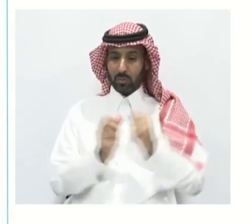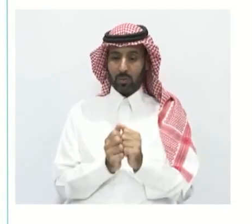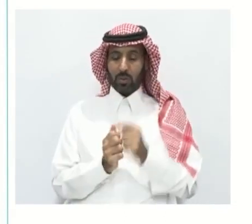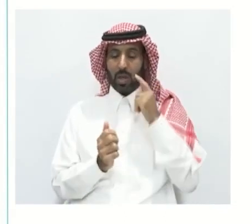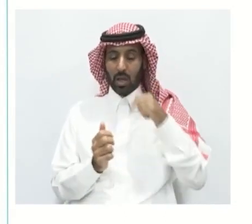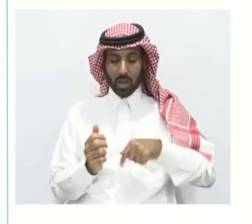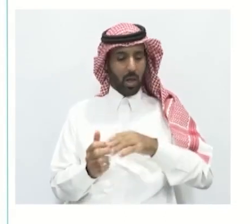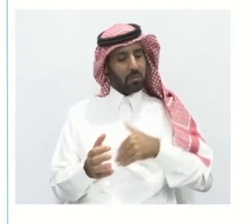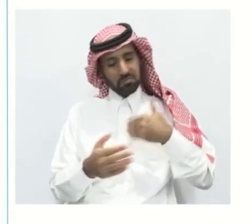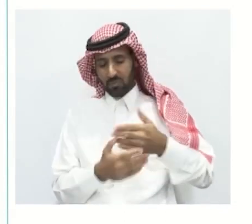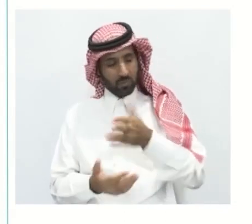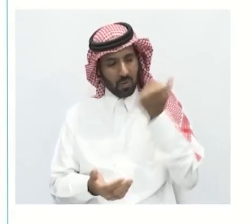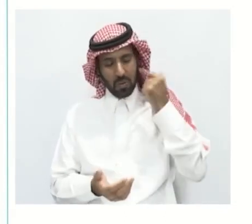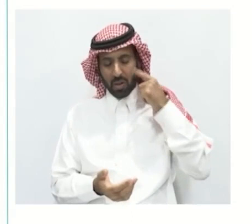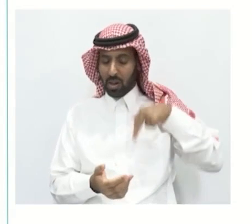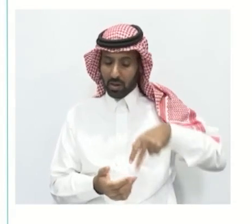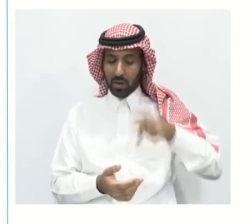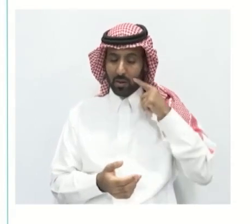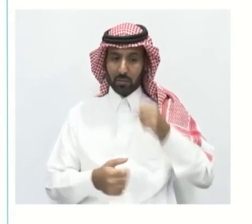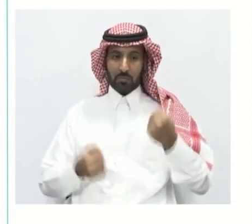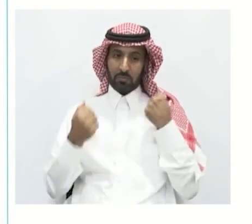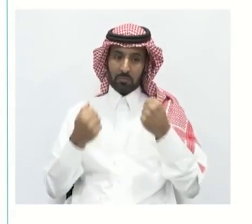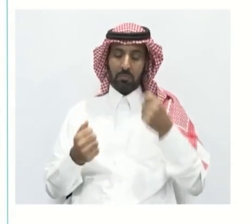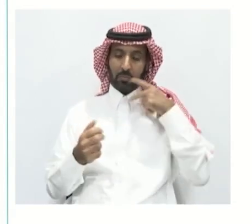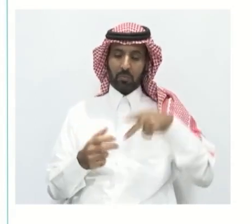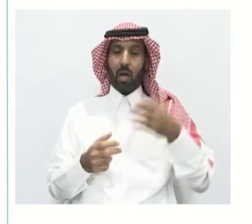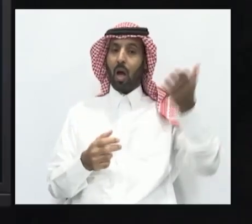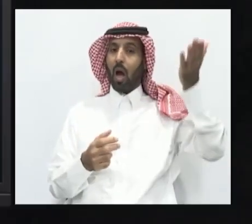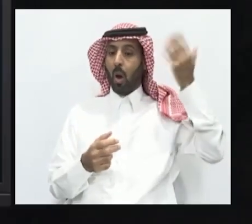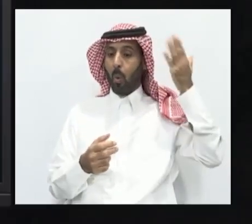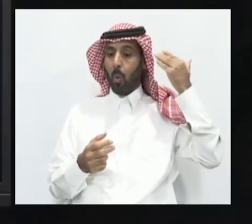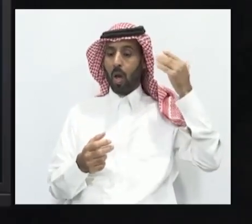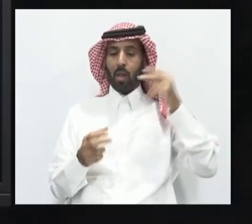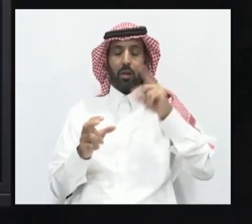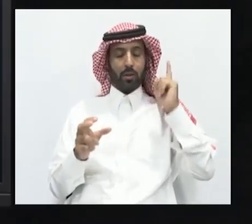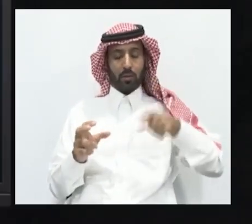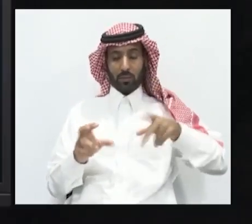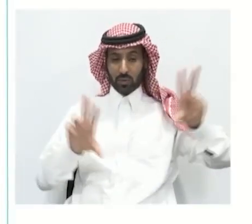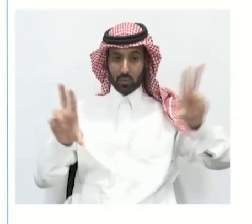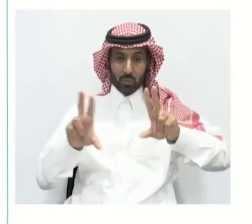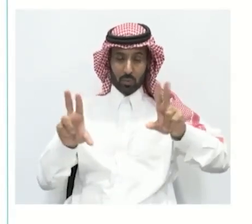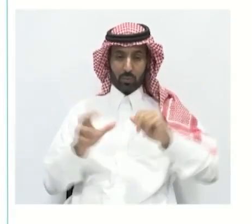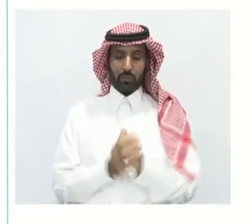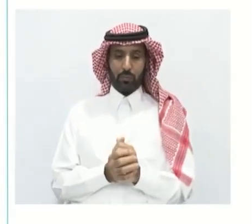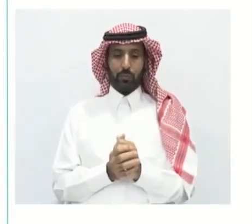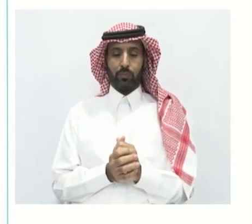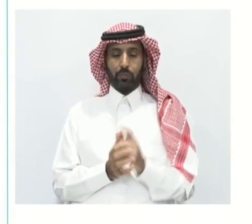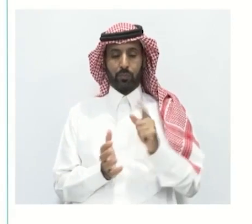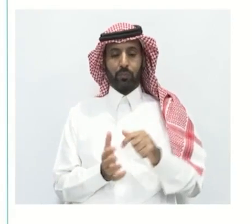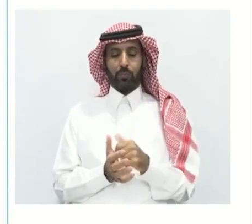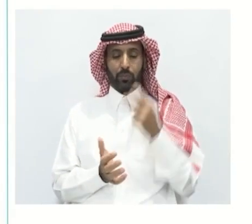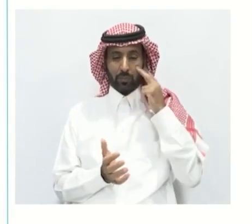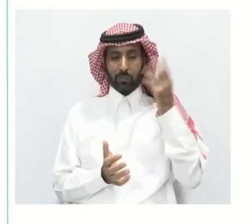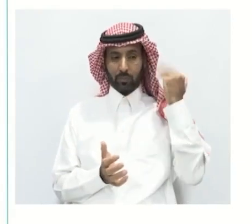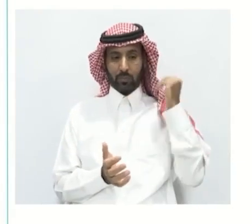gym. Umar watched, past tense here, watched TV every day. We